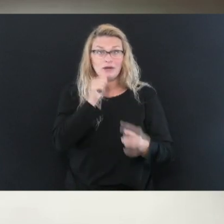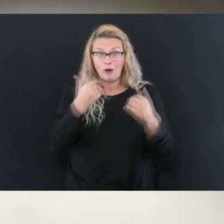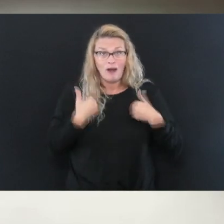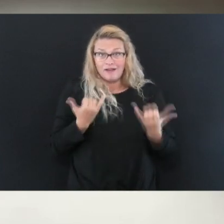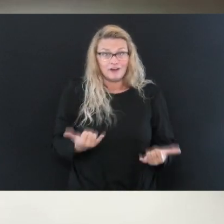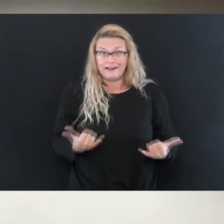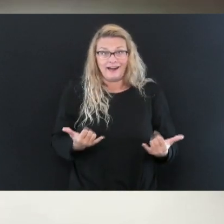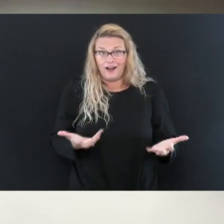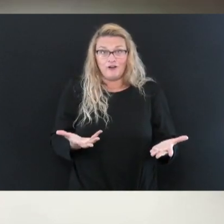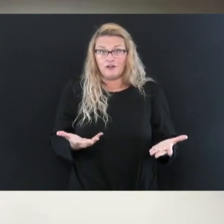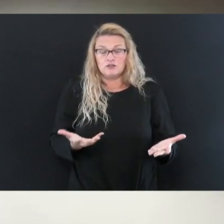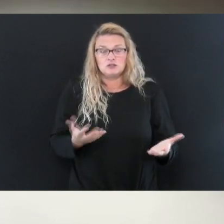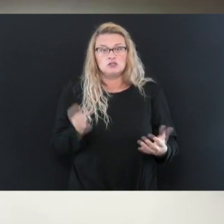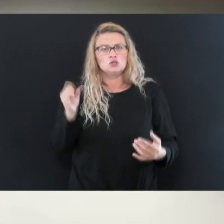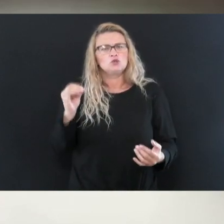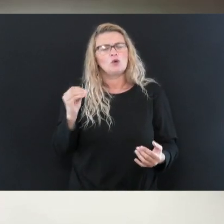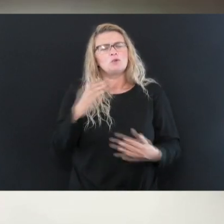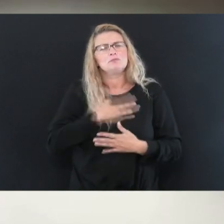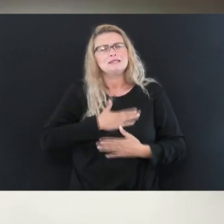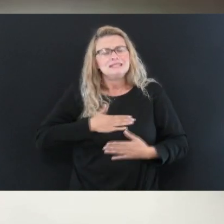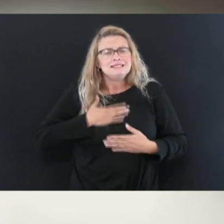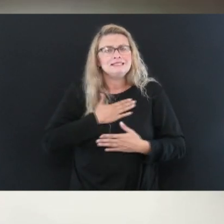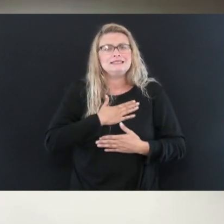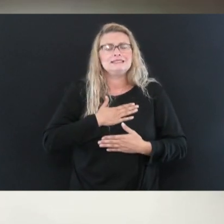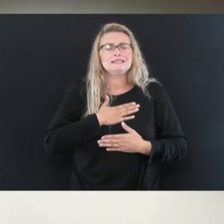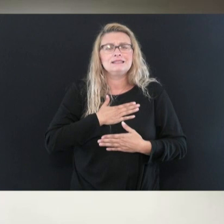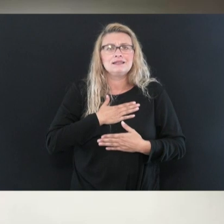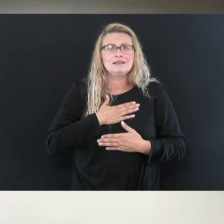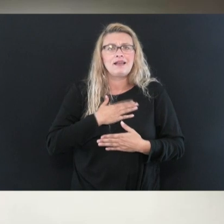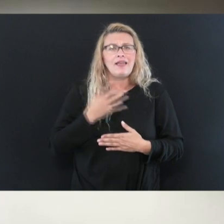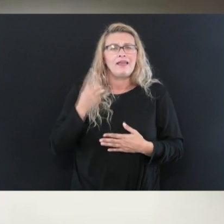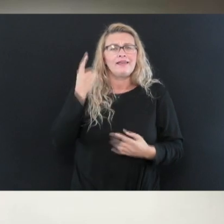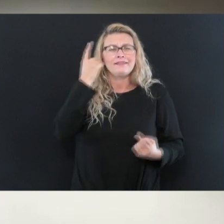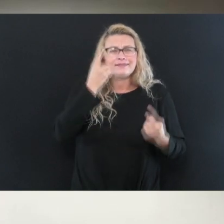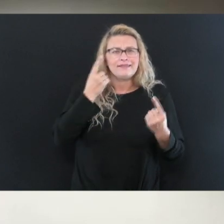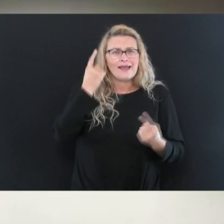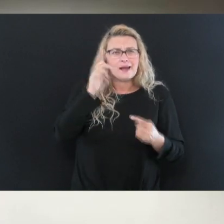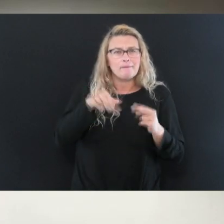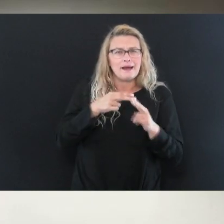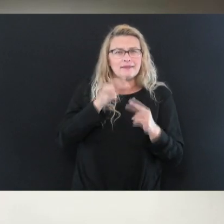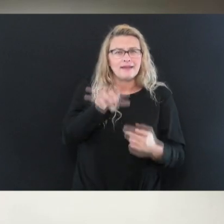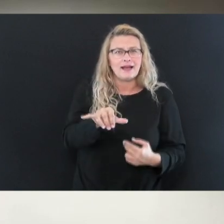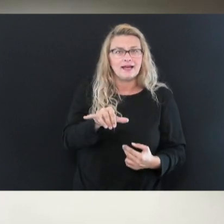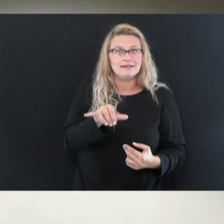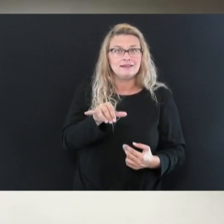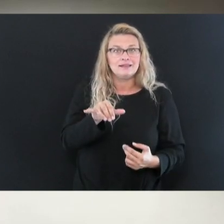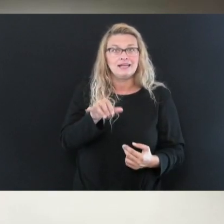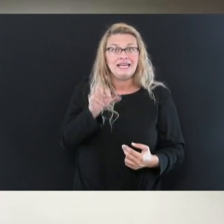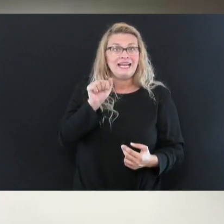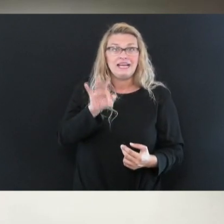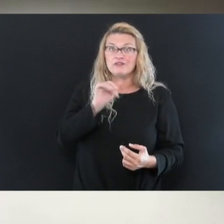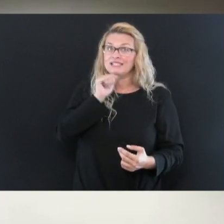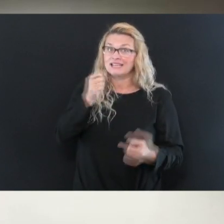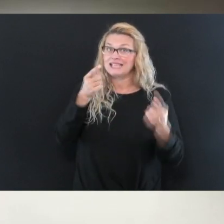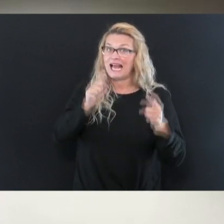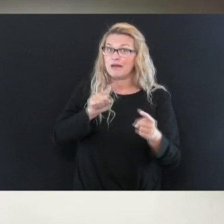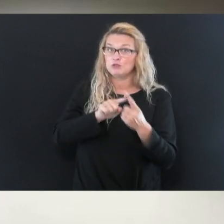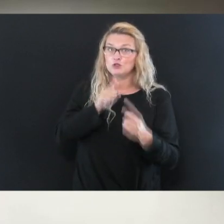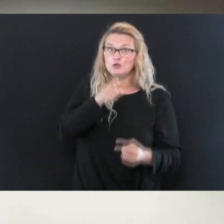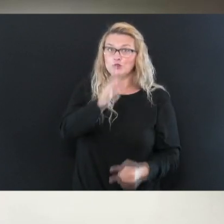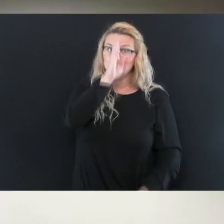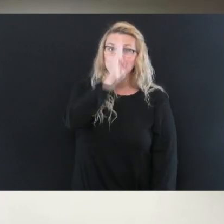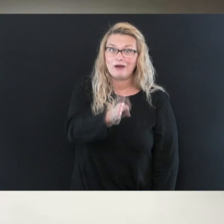So again, I would ask all of us to think about it, because not until you get to it right up in your face at a